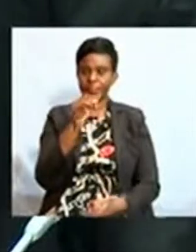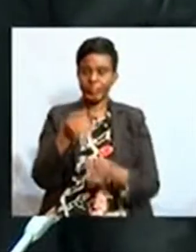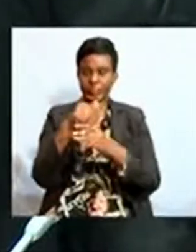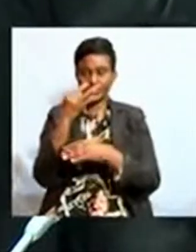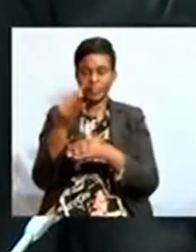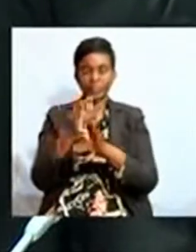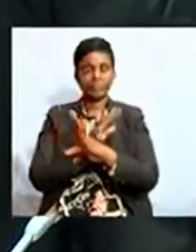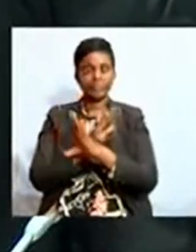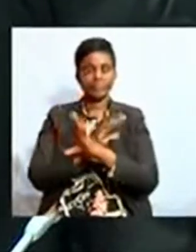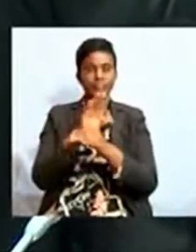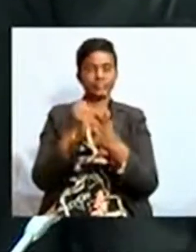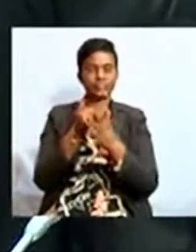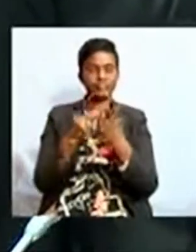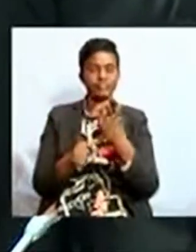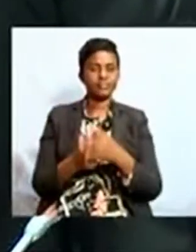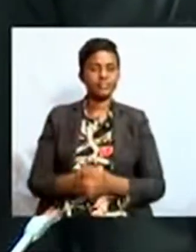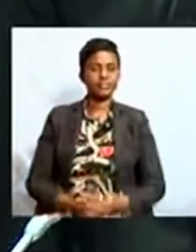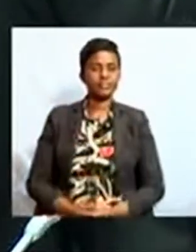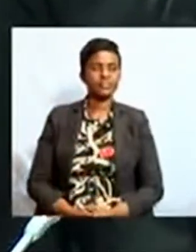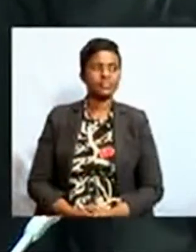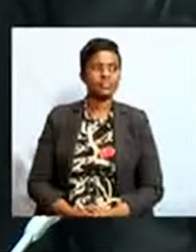were